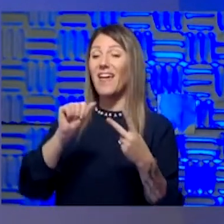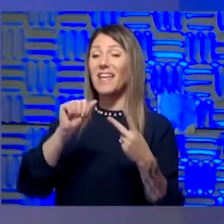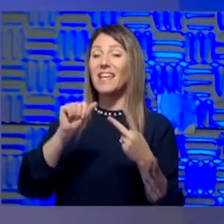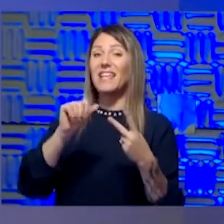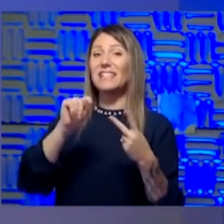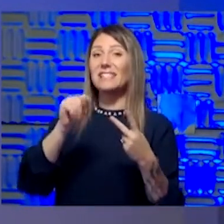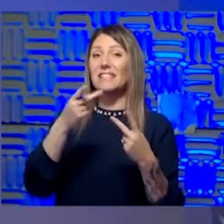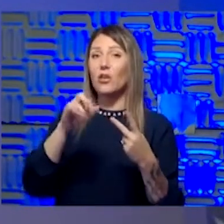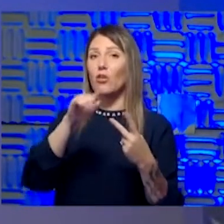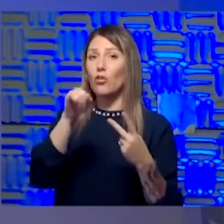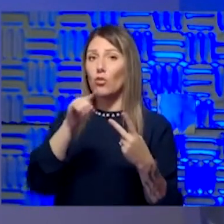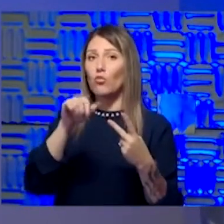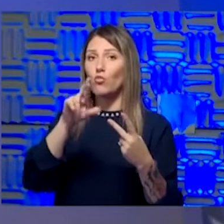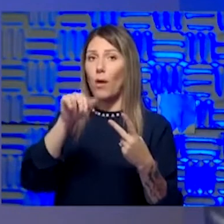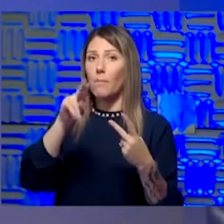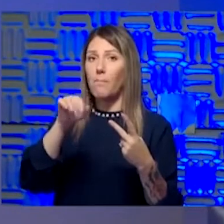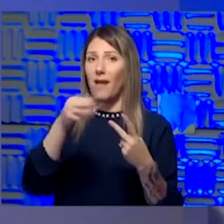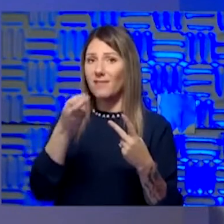combination.